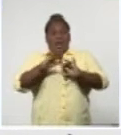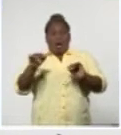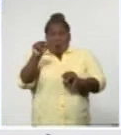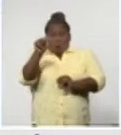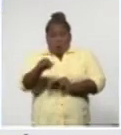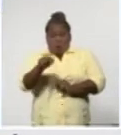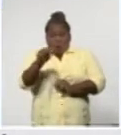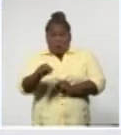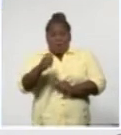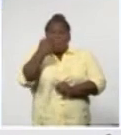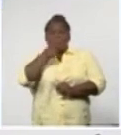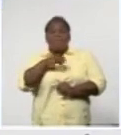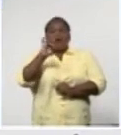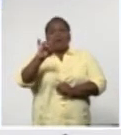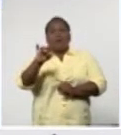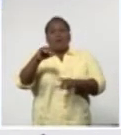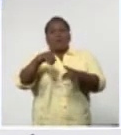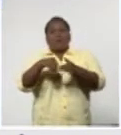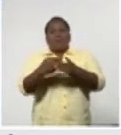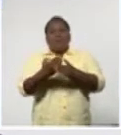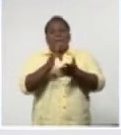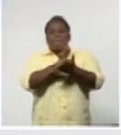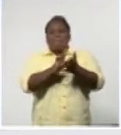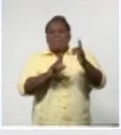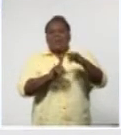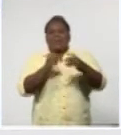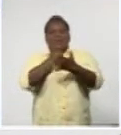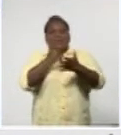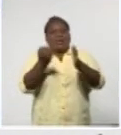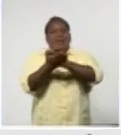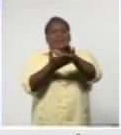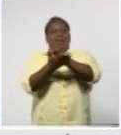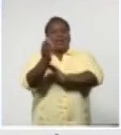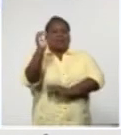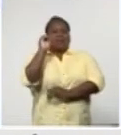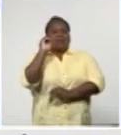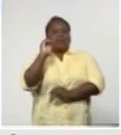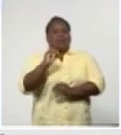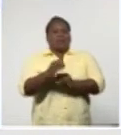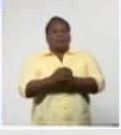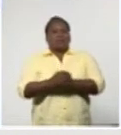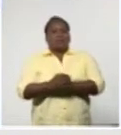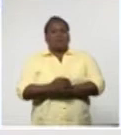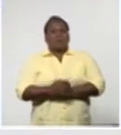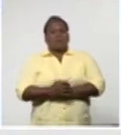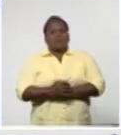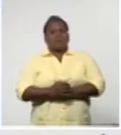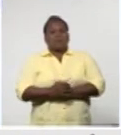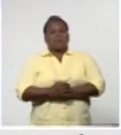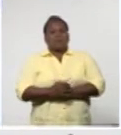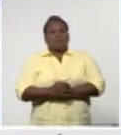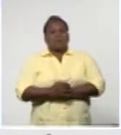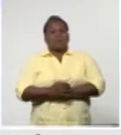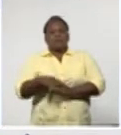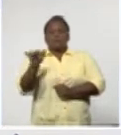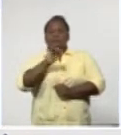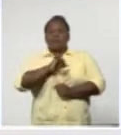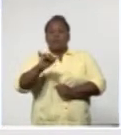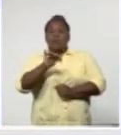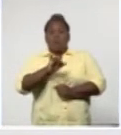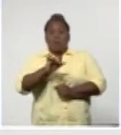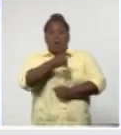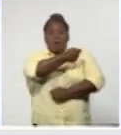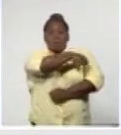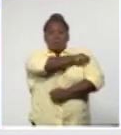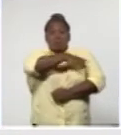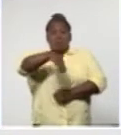0.28 for 2 cases reported in the last 15 days. Today, it's been more than 9